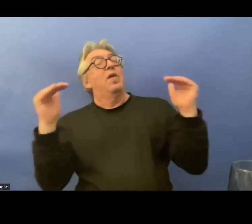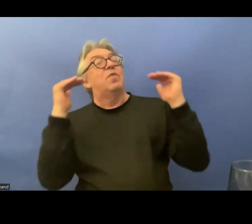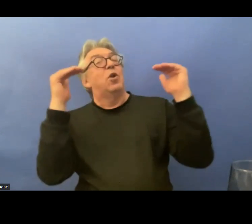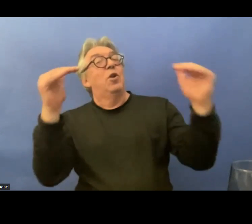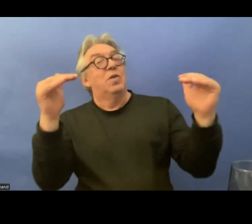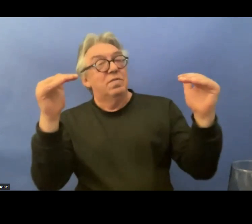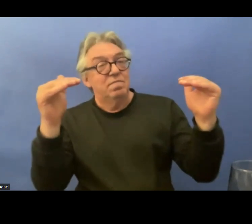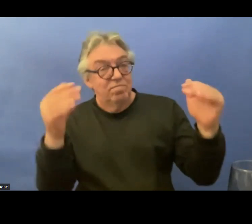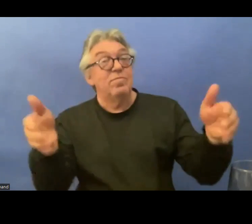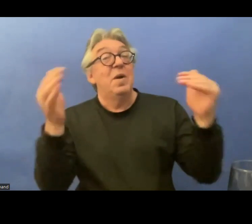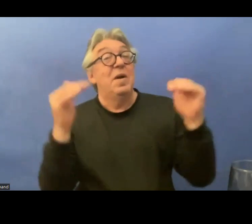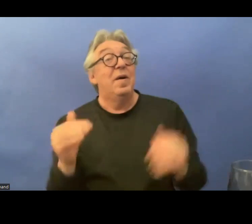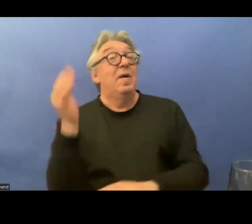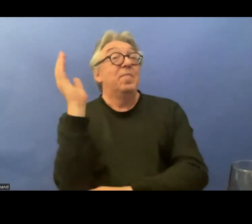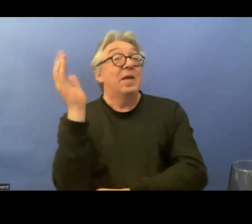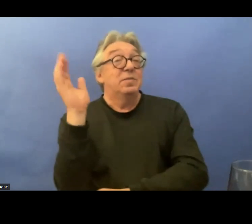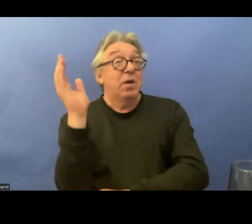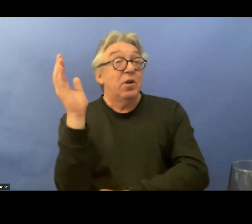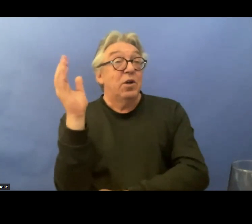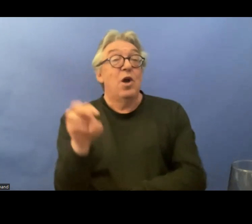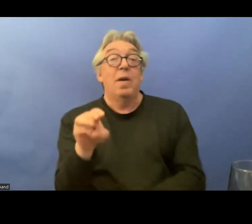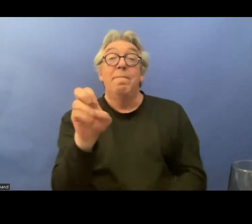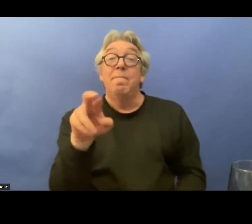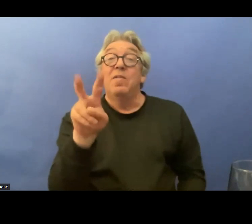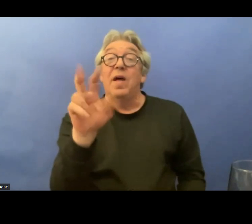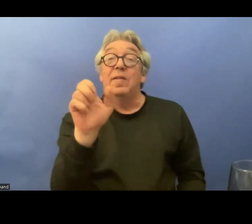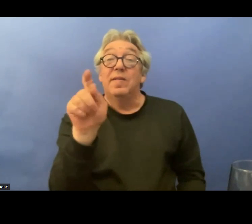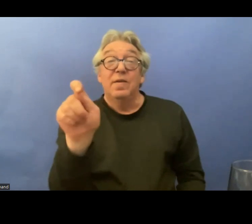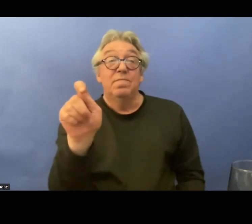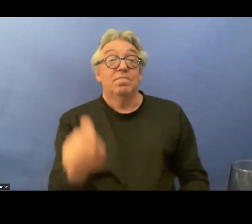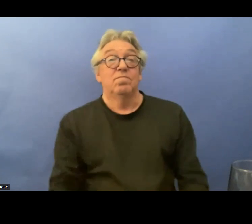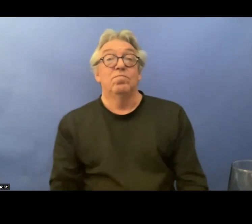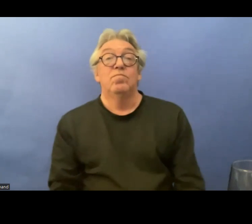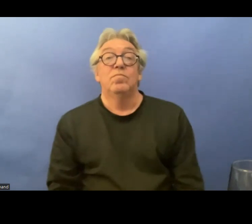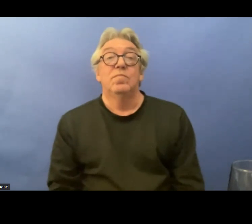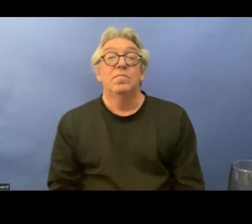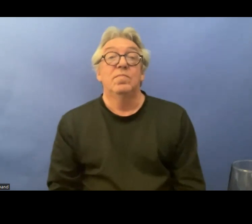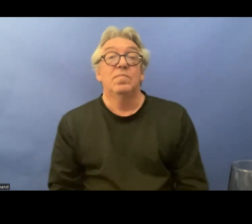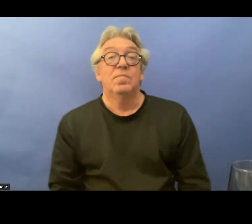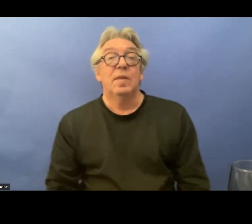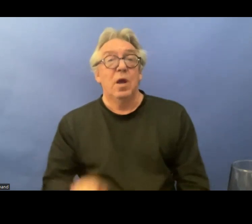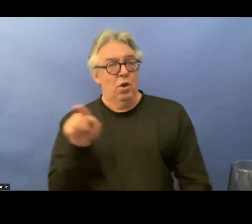Mirfat Chalavia. Madame Mirfat, we would like to see, as you are sitting